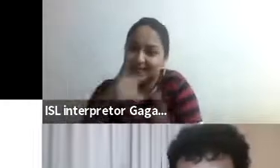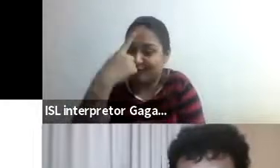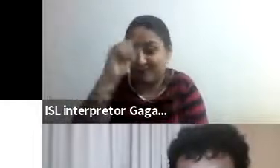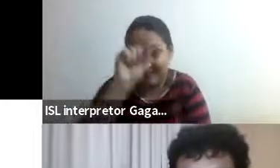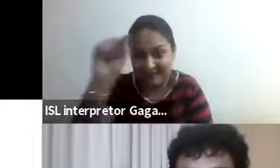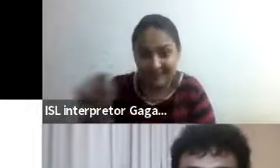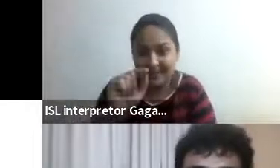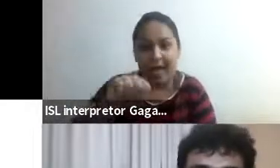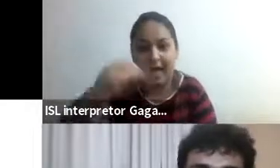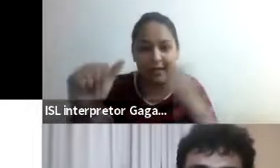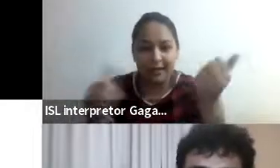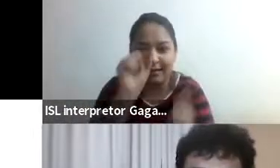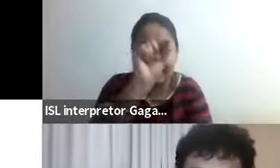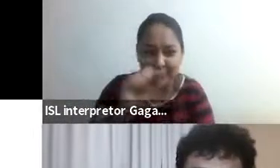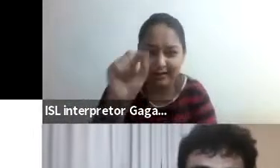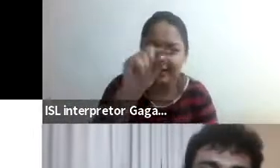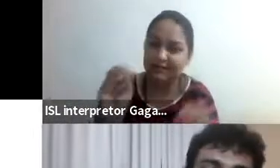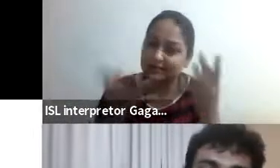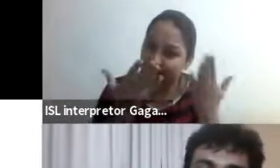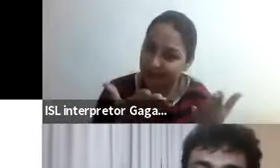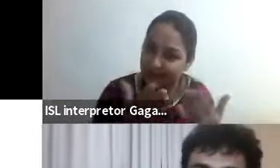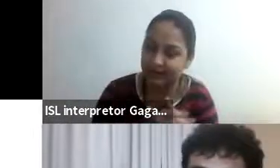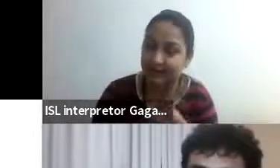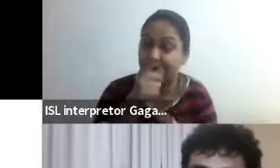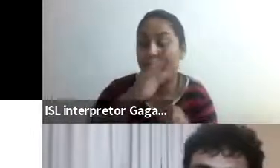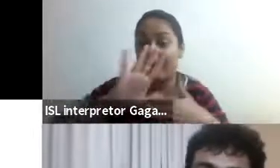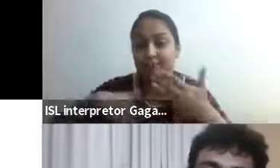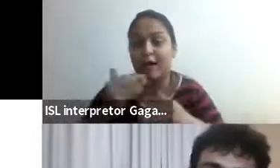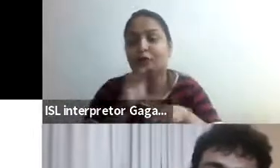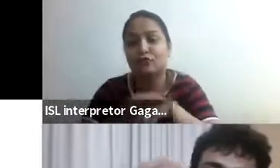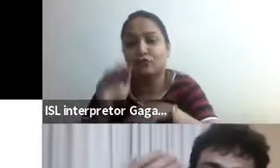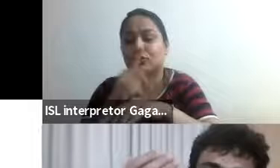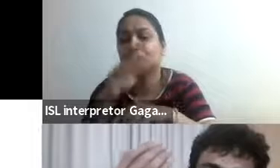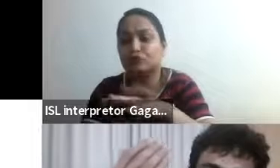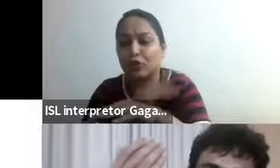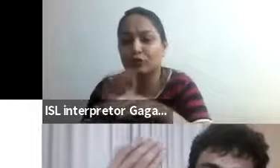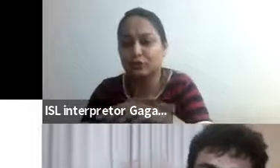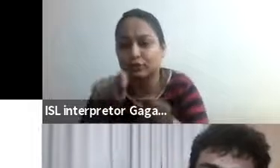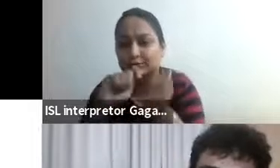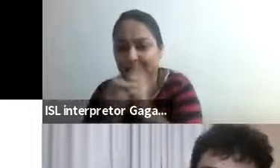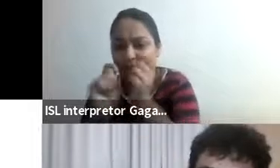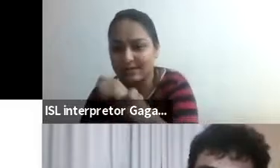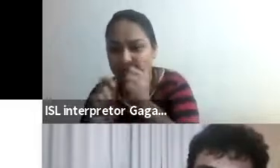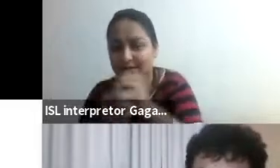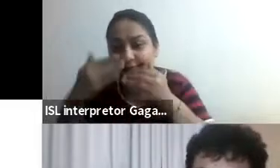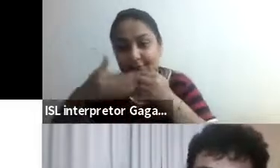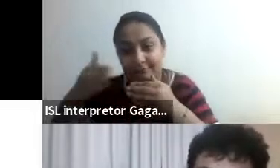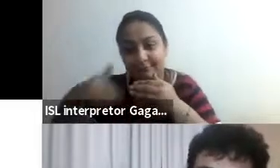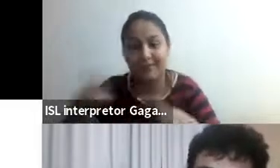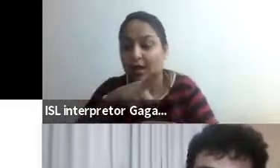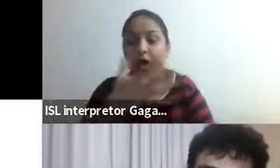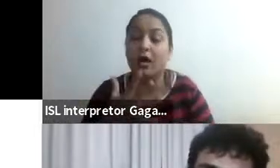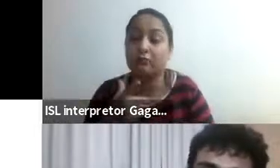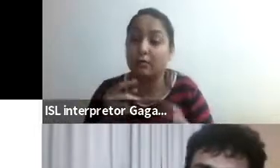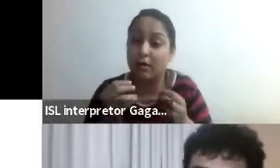other figures. And also she's starting to, like, this is a phase that she went through in the middle where she created solid blocks of color with